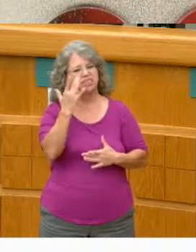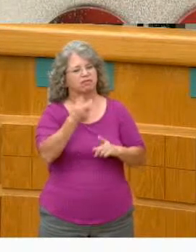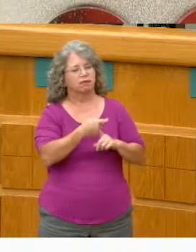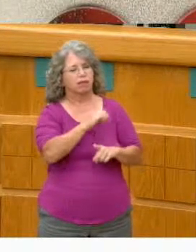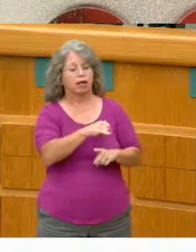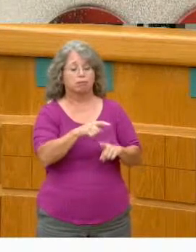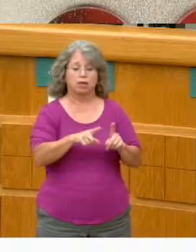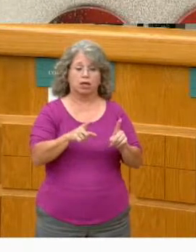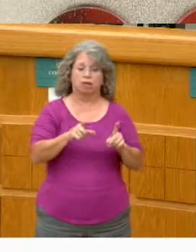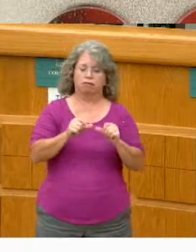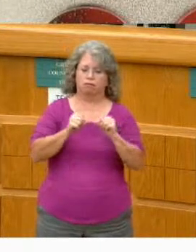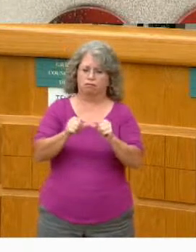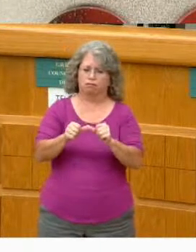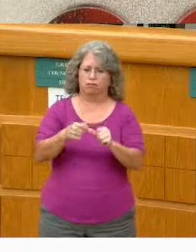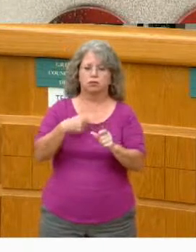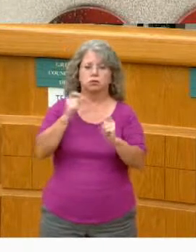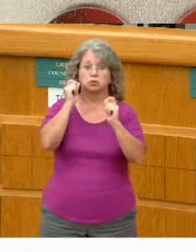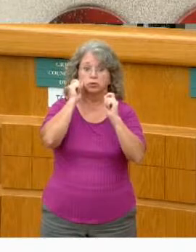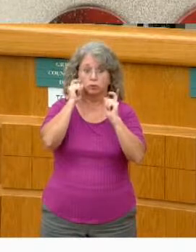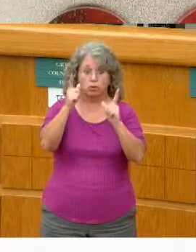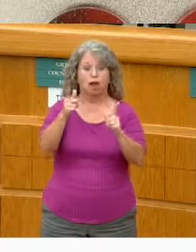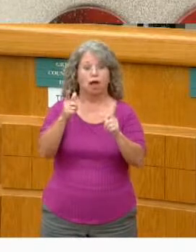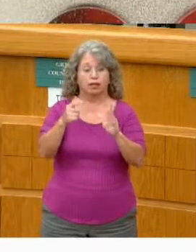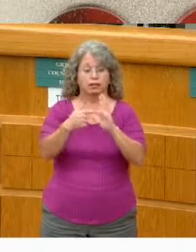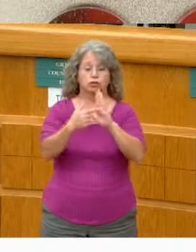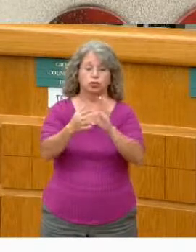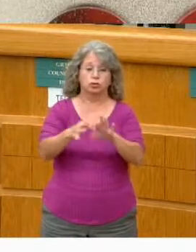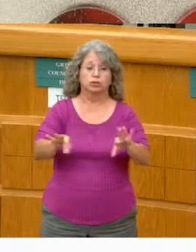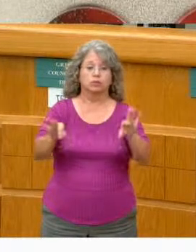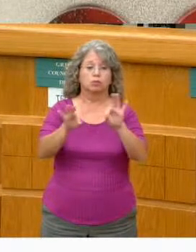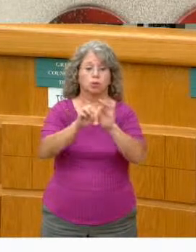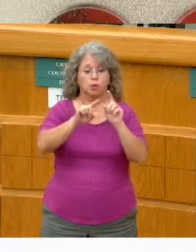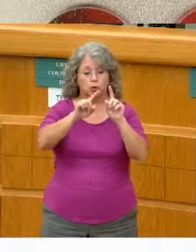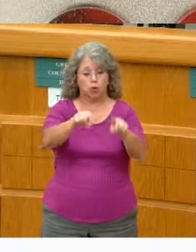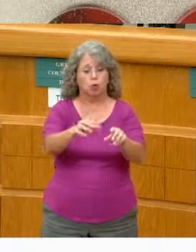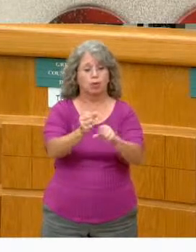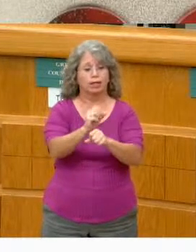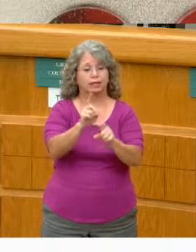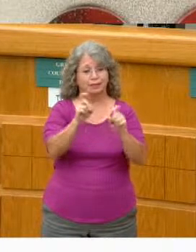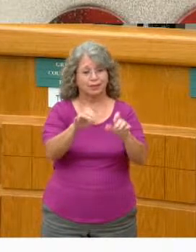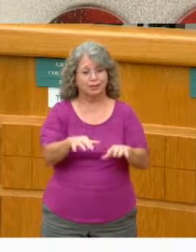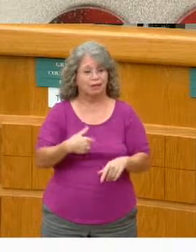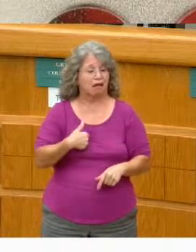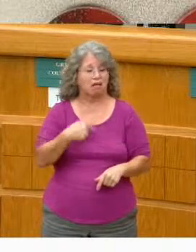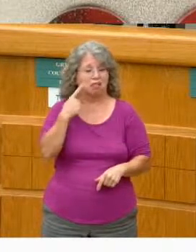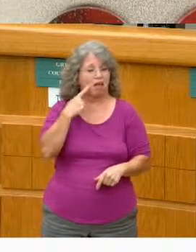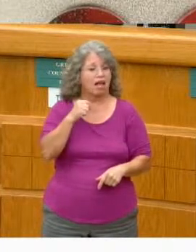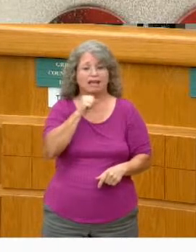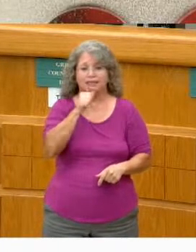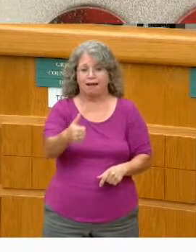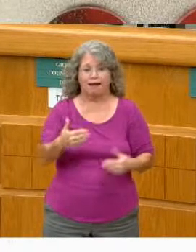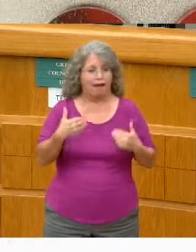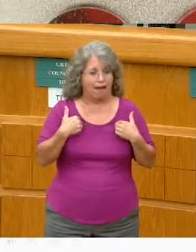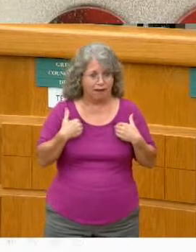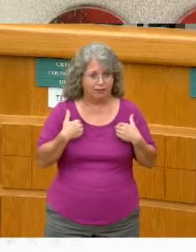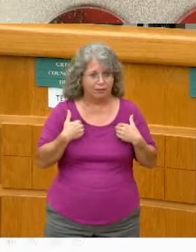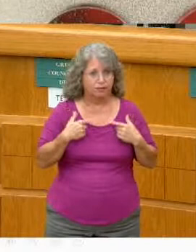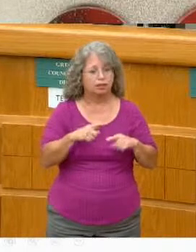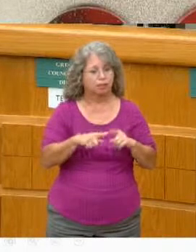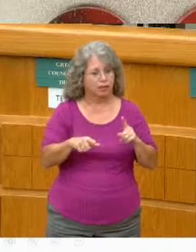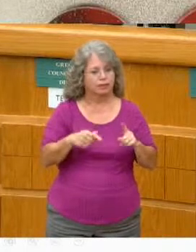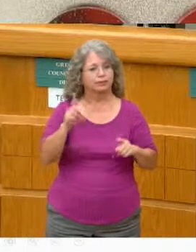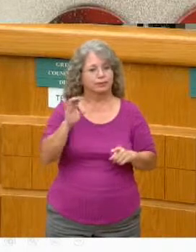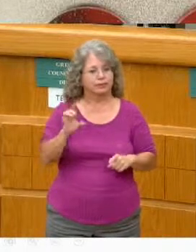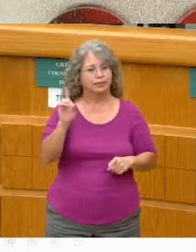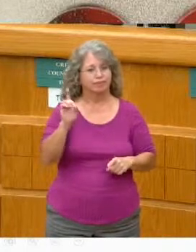surprise, I tested positive. So it shows you how important it is to go and get tested, even if you think you don't have it. I thought I didn't